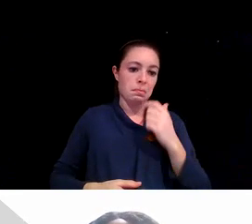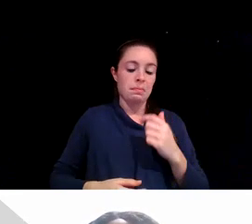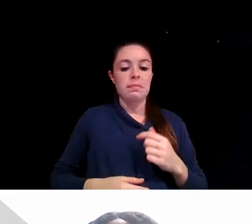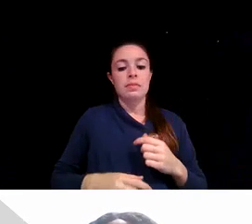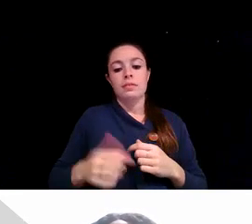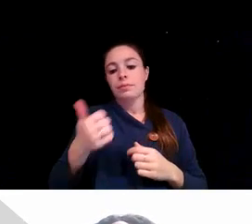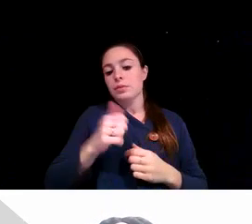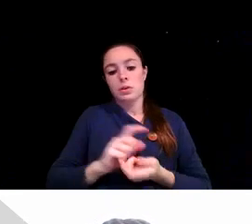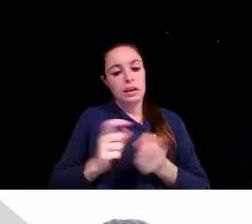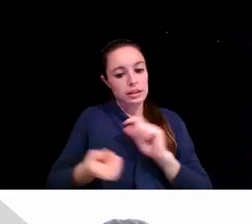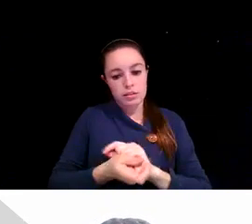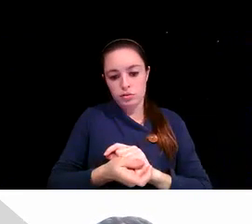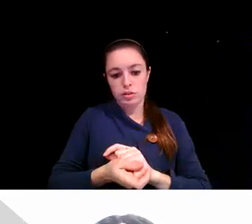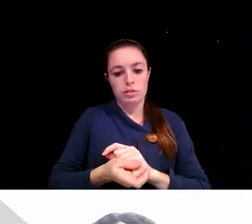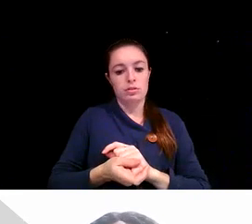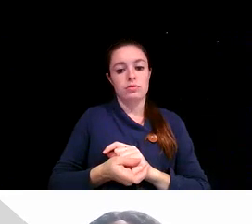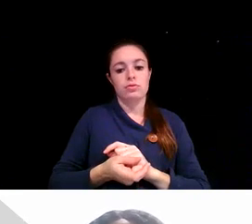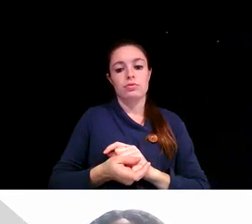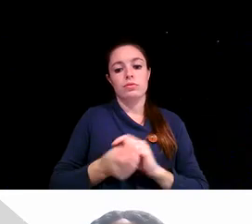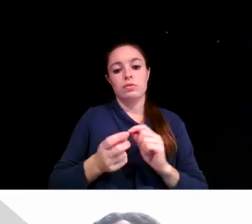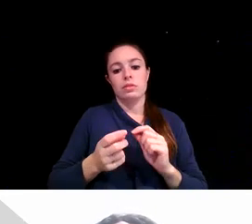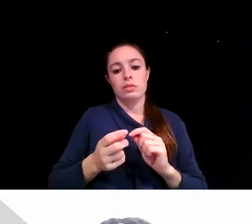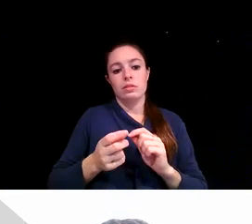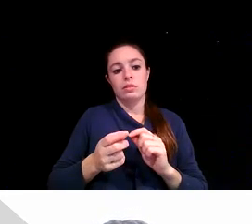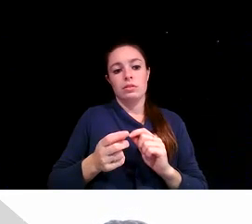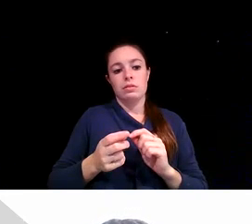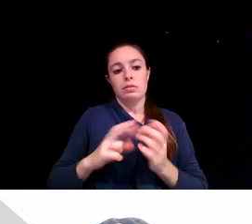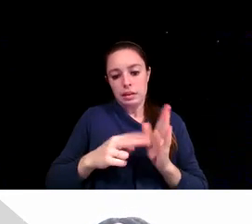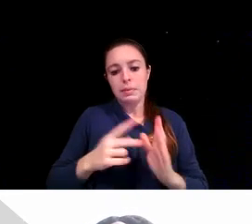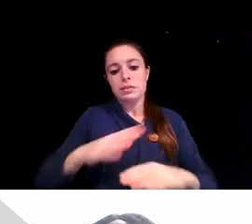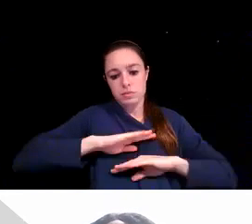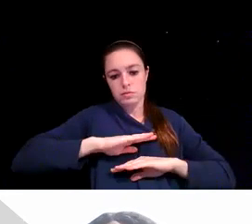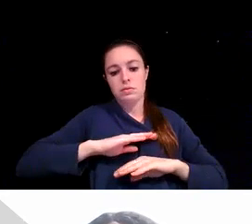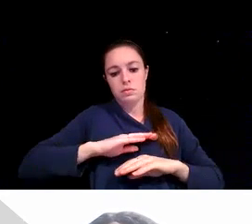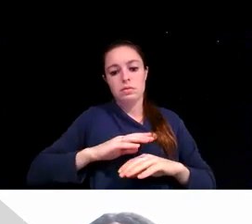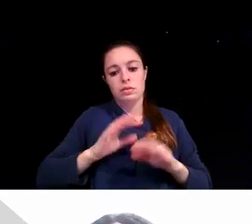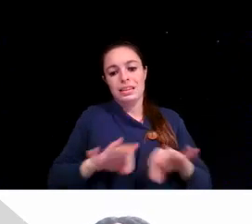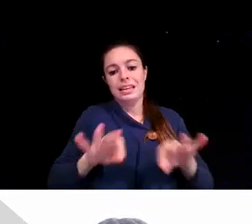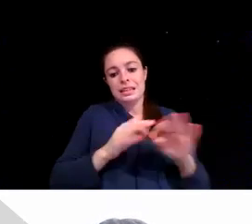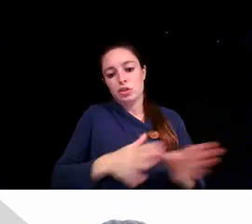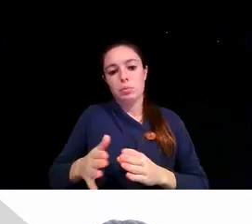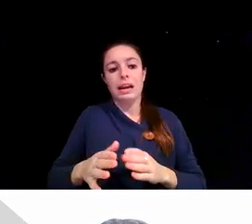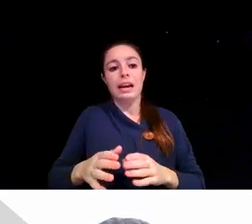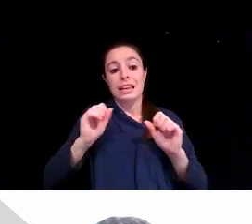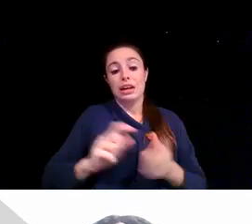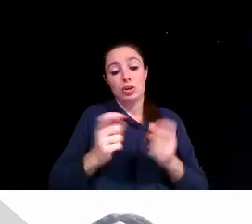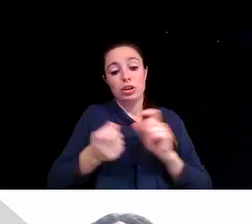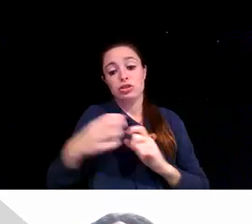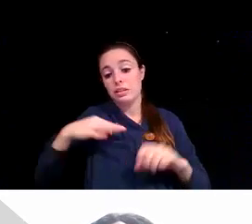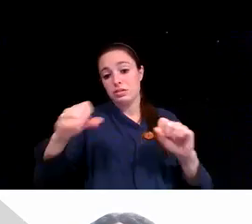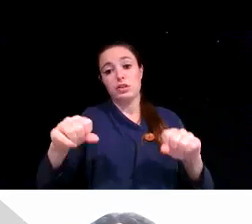in income and you qualify for the Essential Plan, that eligibility might change based on